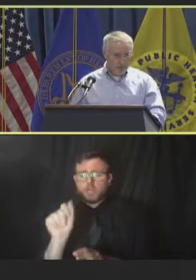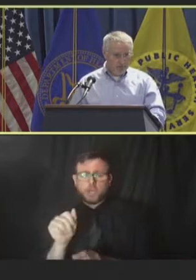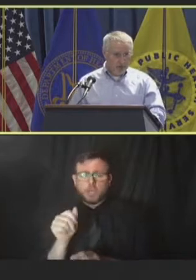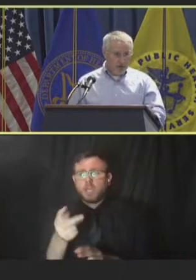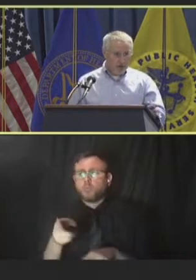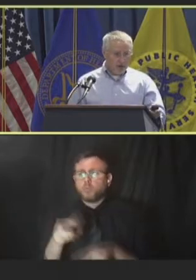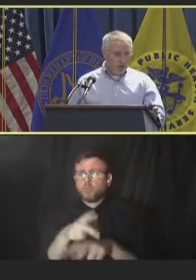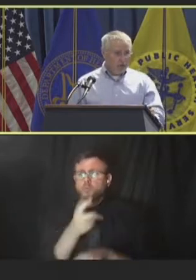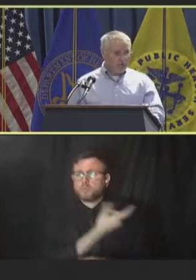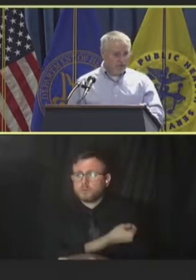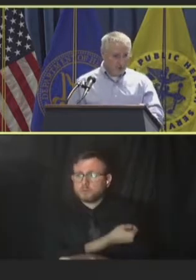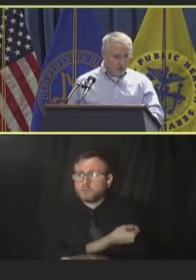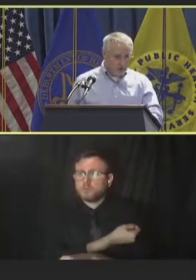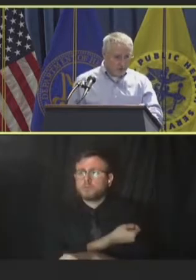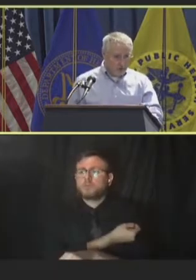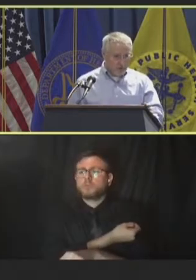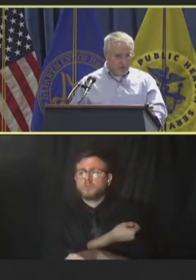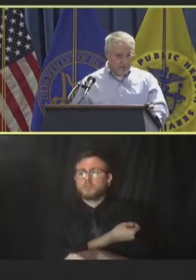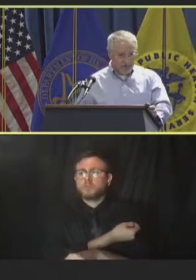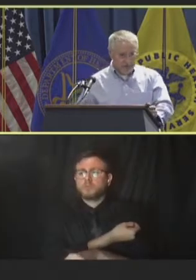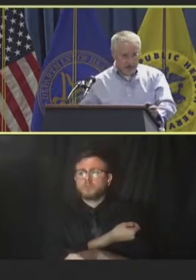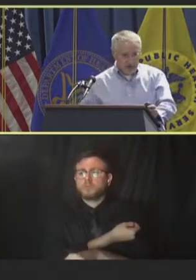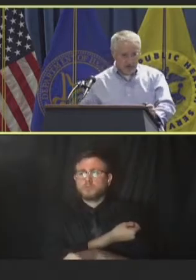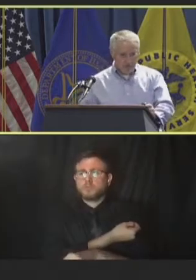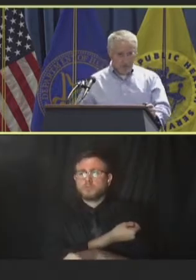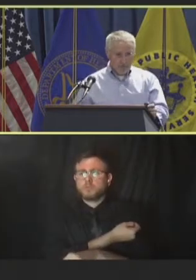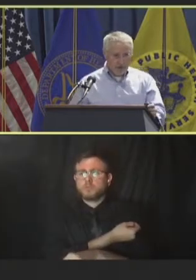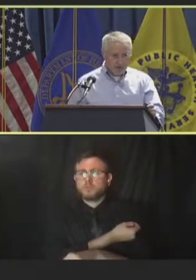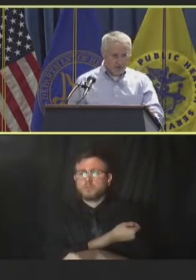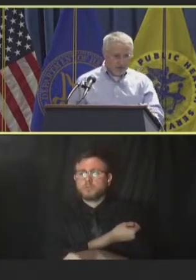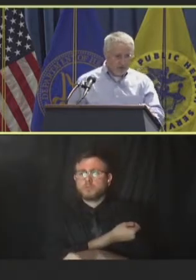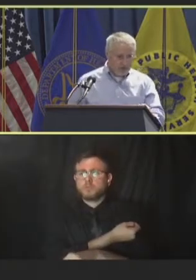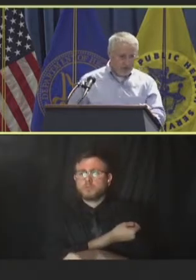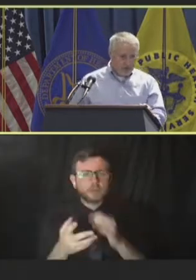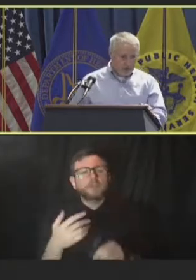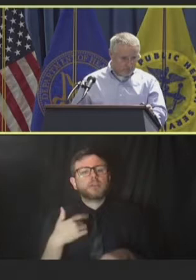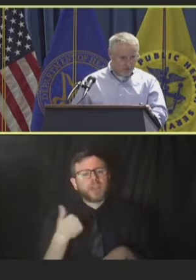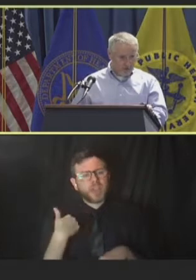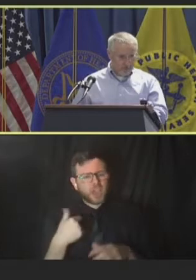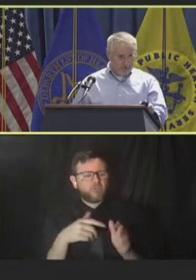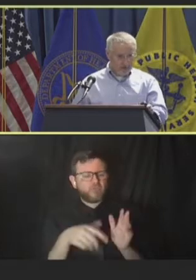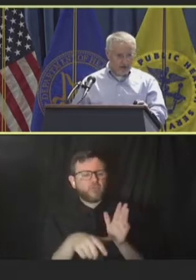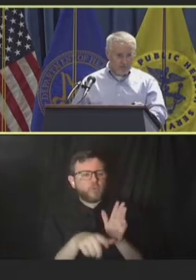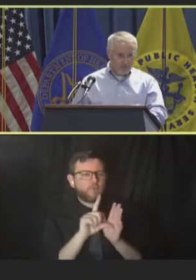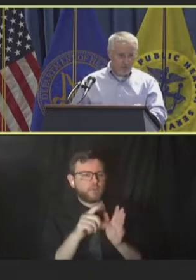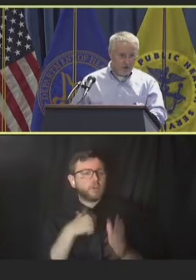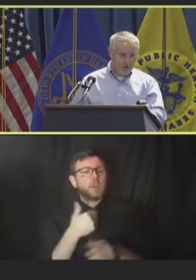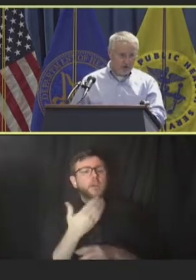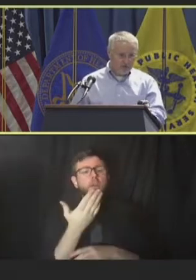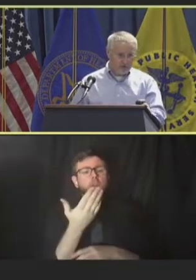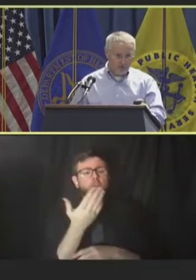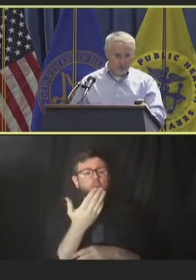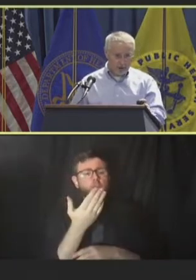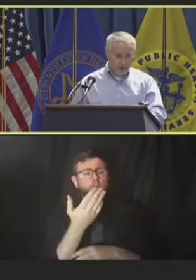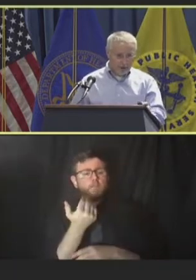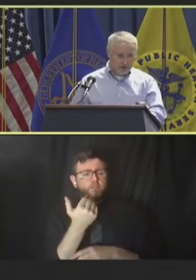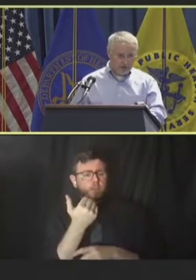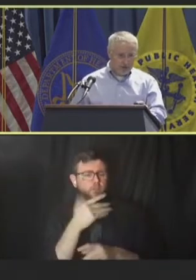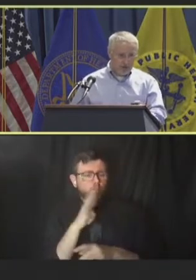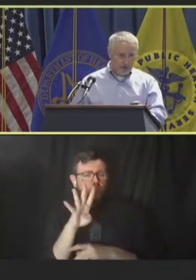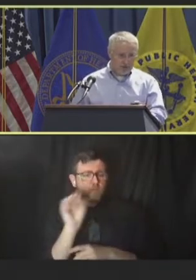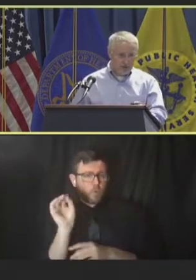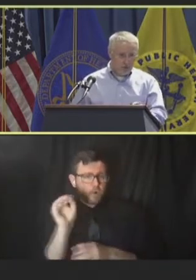window. There were some chart review of 15 confirmed cases, 15 of the 40 cases of